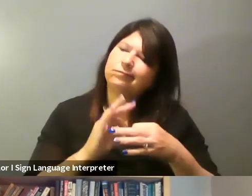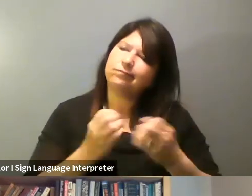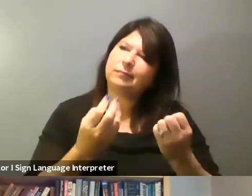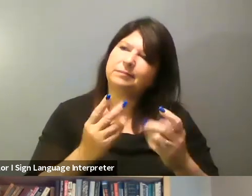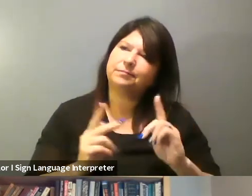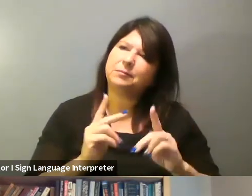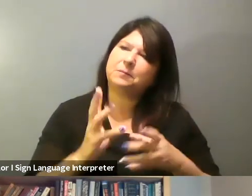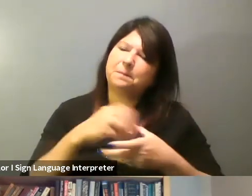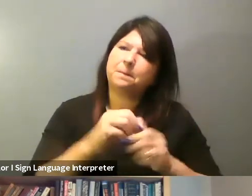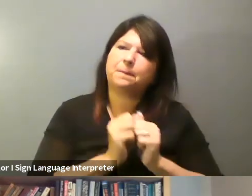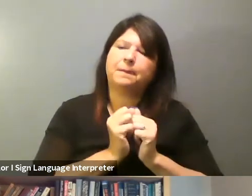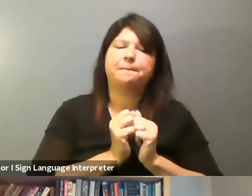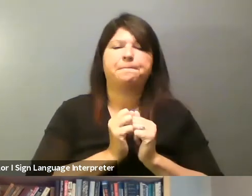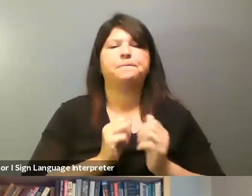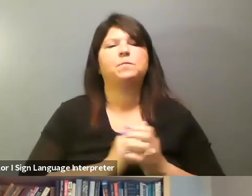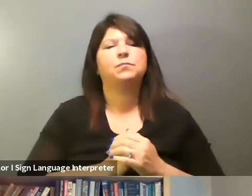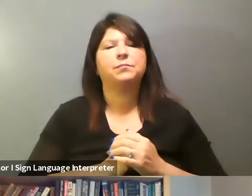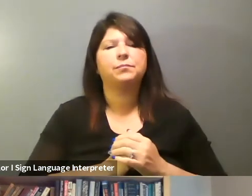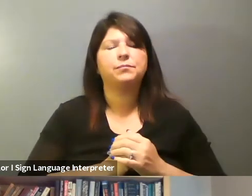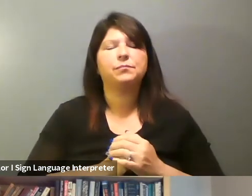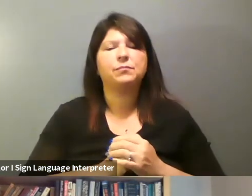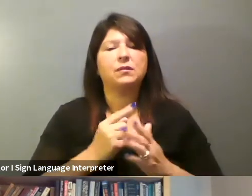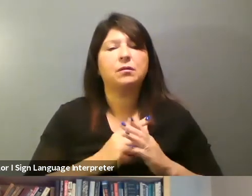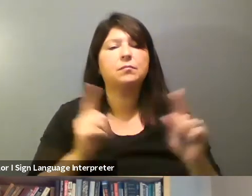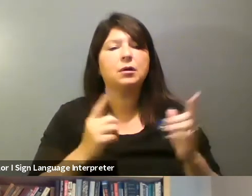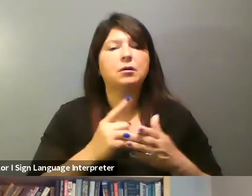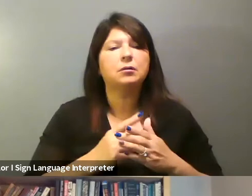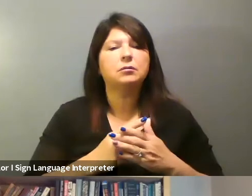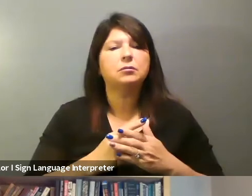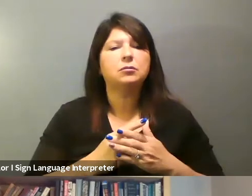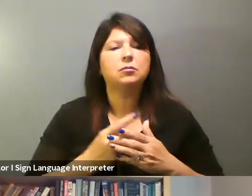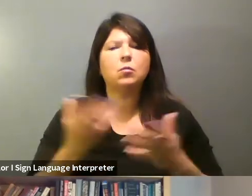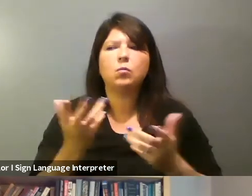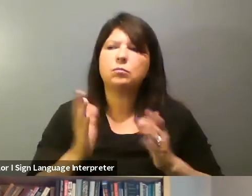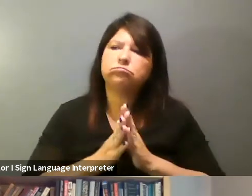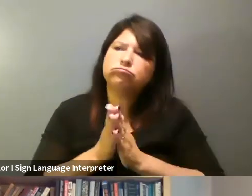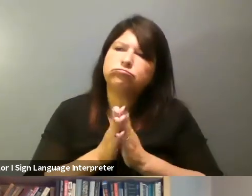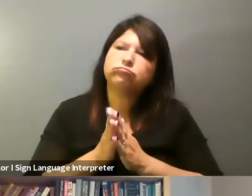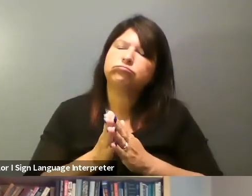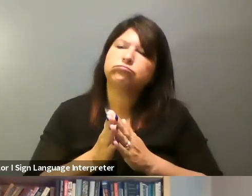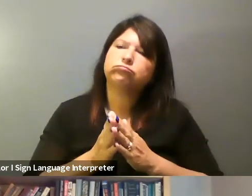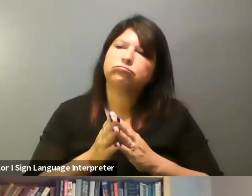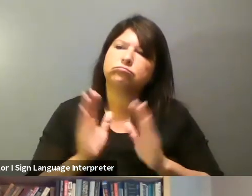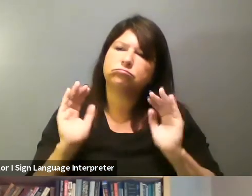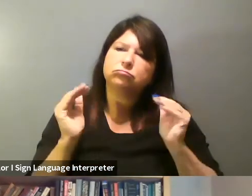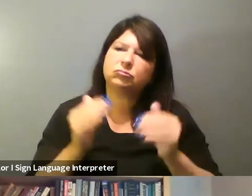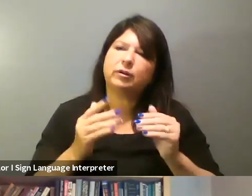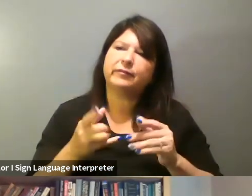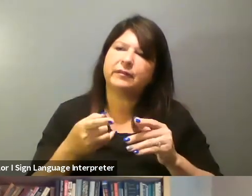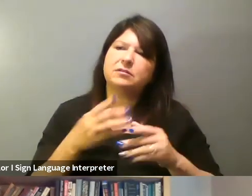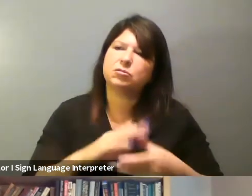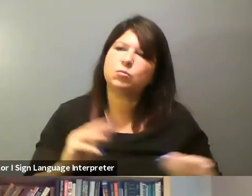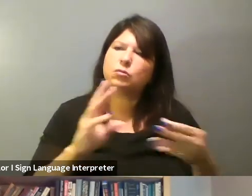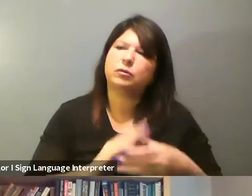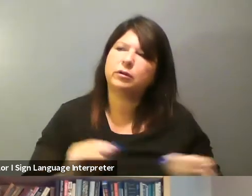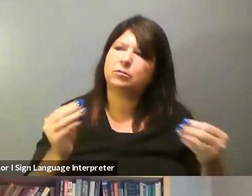what was driving the story? Because you had a lot of newsreel footage that was just tremendous, the footage that you were able to